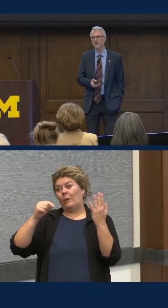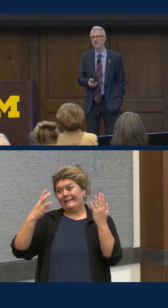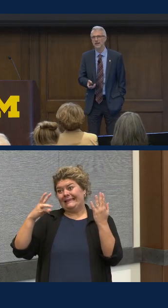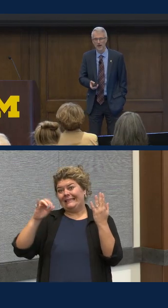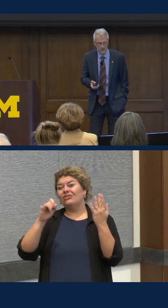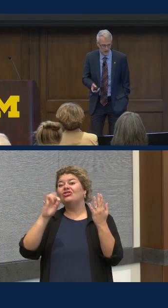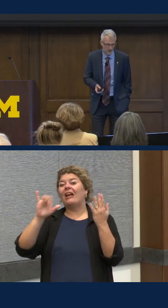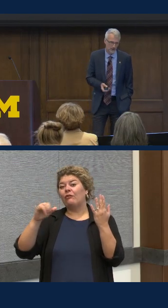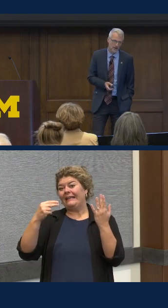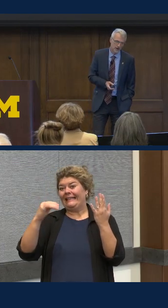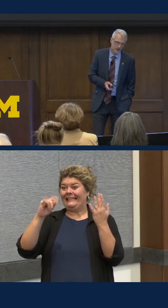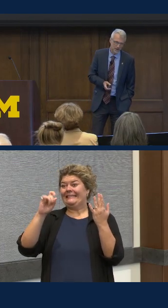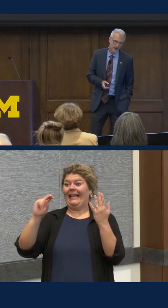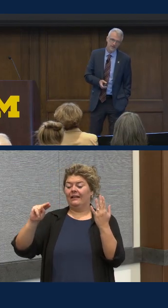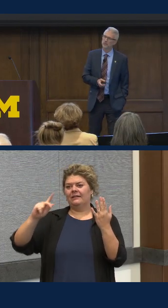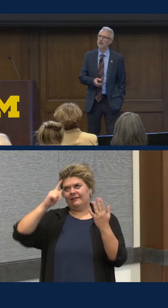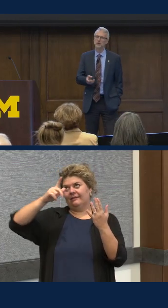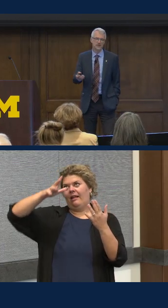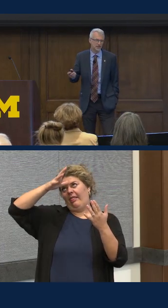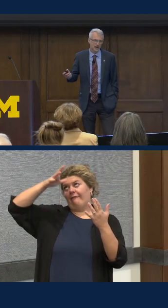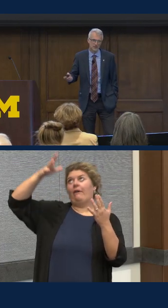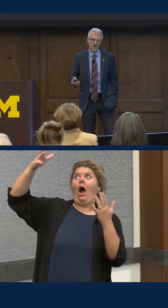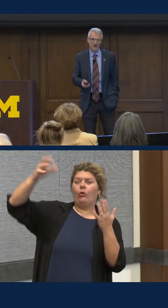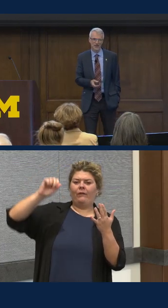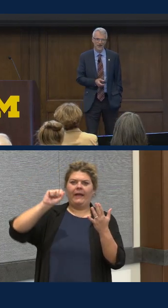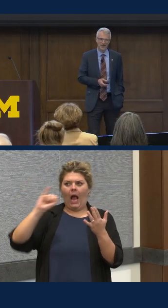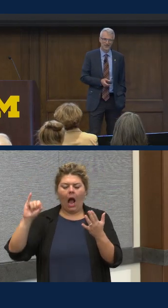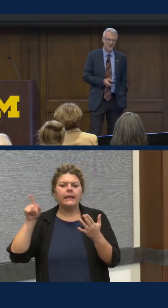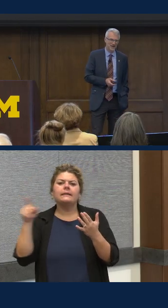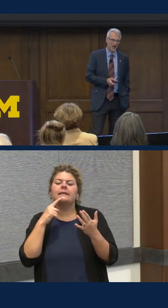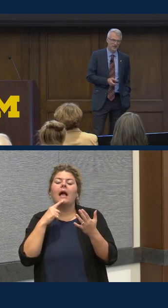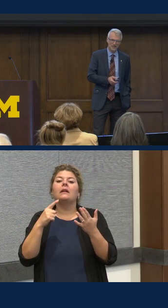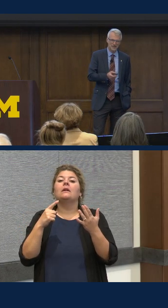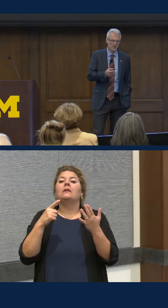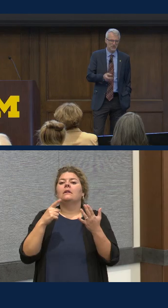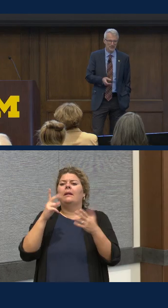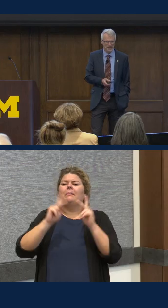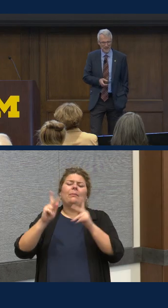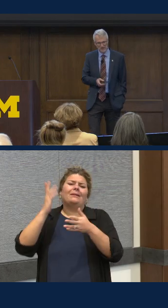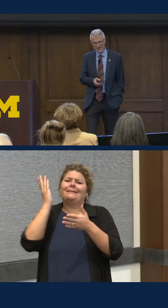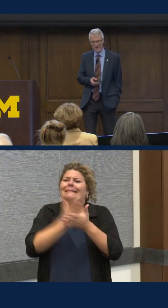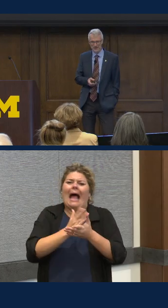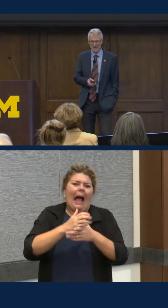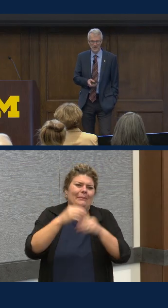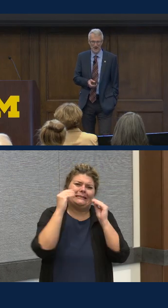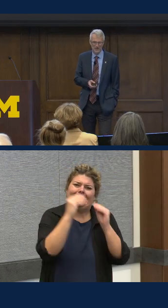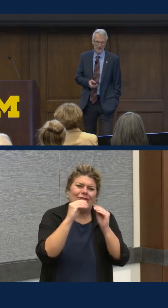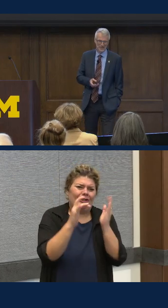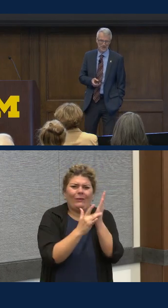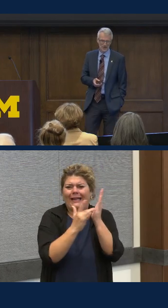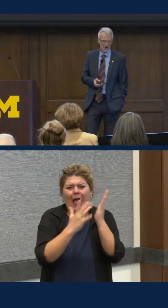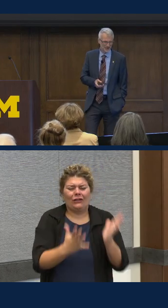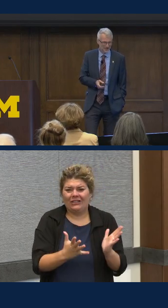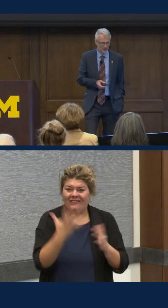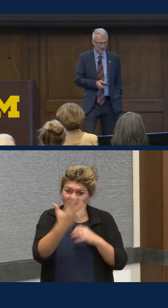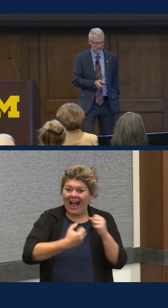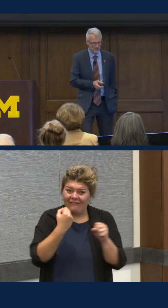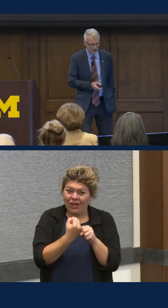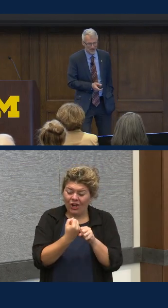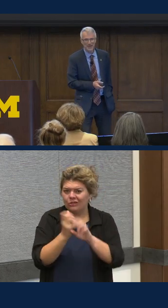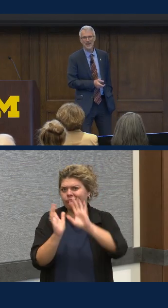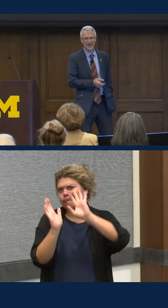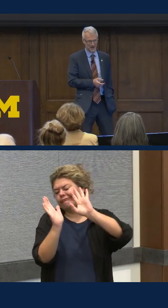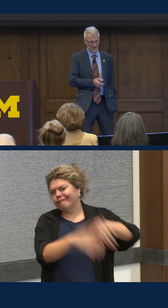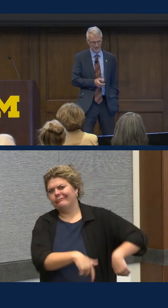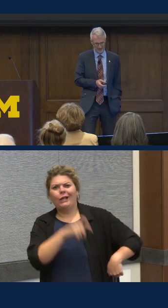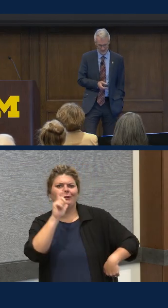who's known as the godfather of AI, said people should stop training radiologists now. It's just completely obvious that within 5 years, deep learning is going to do